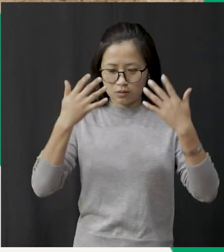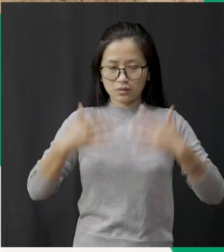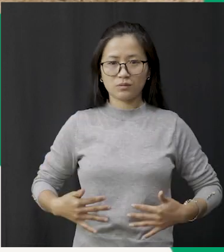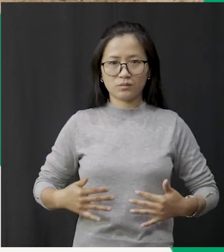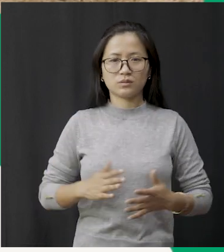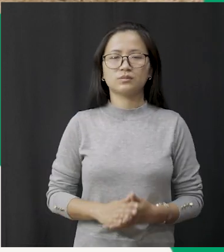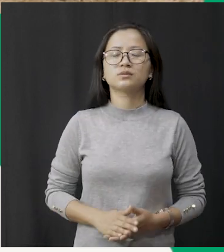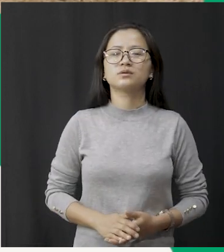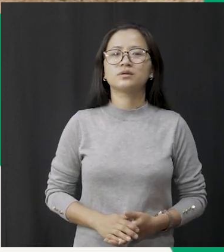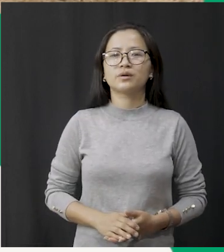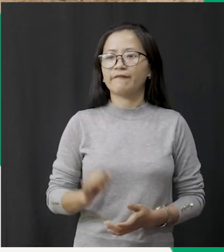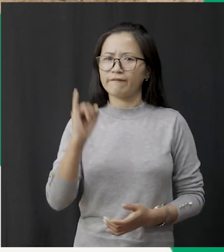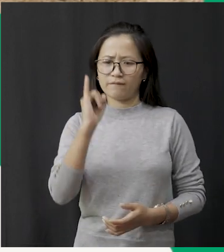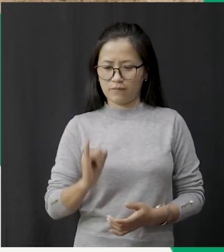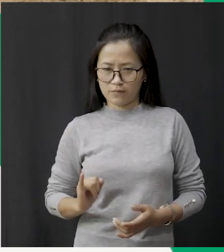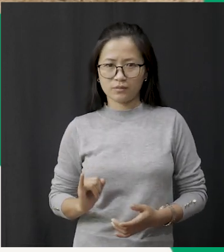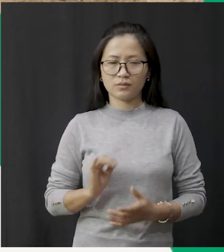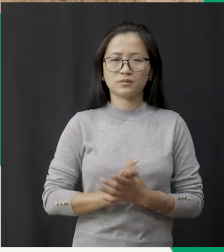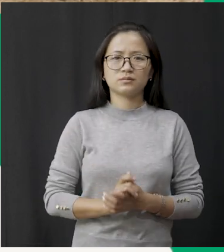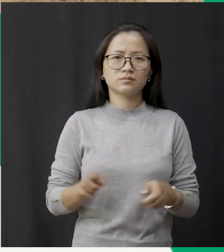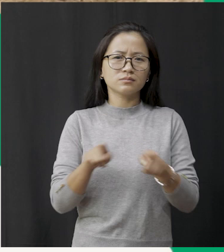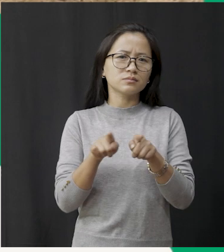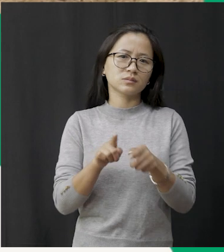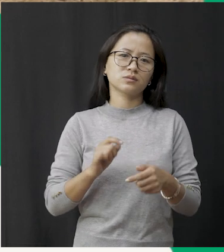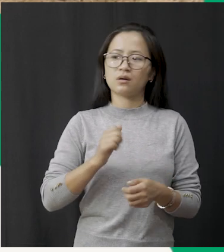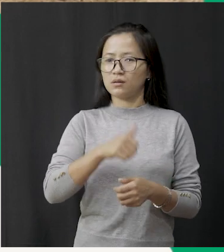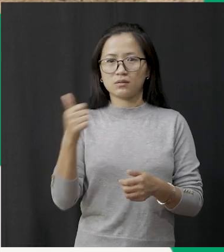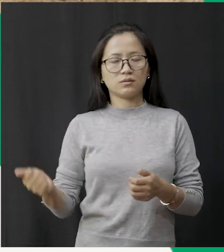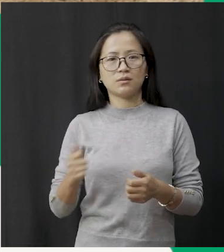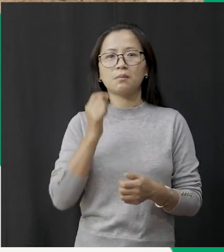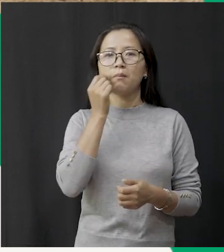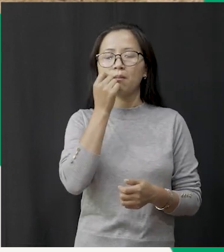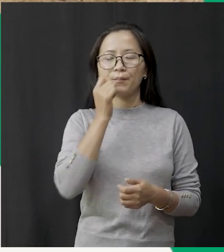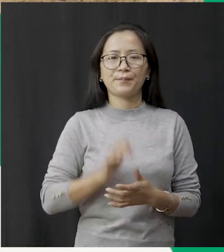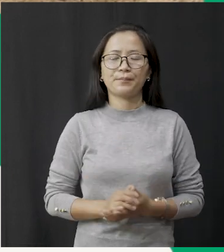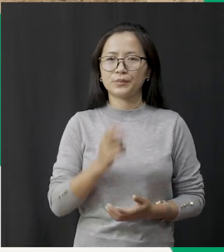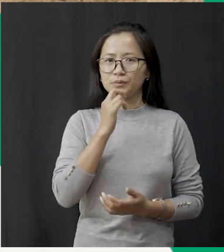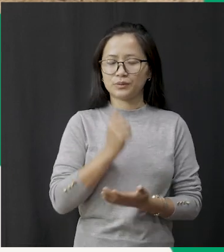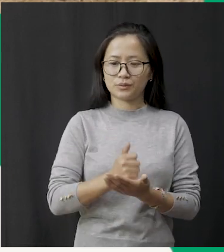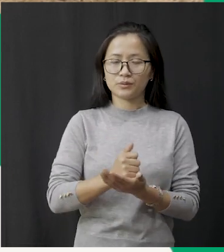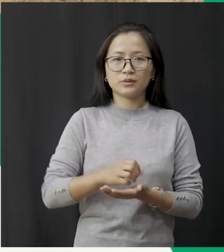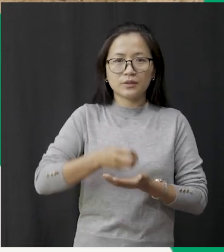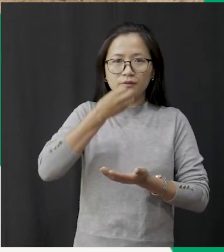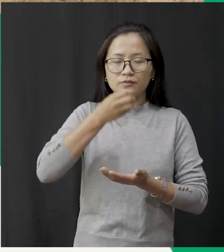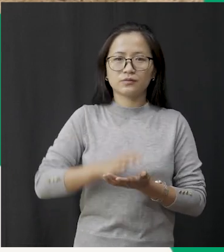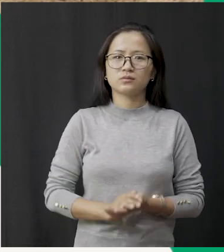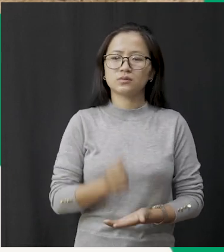our body will become very weak like this. So students, we should eat food and we